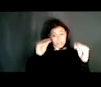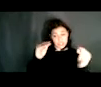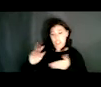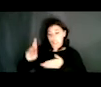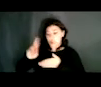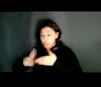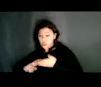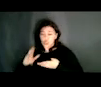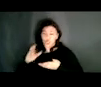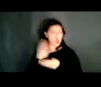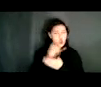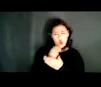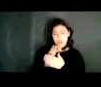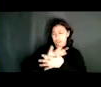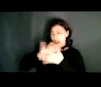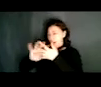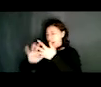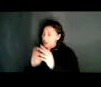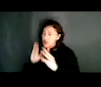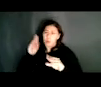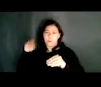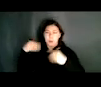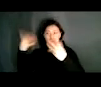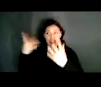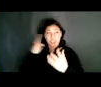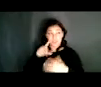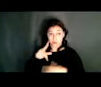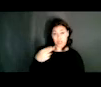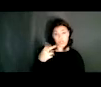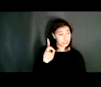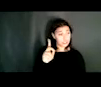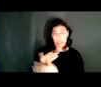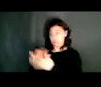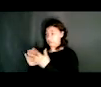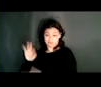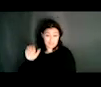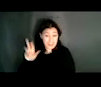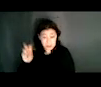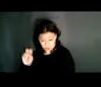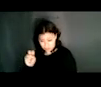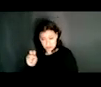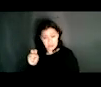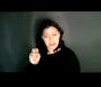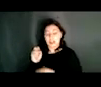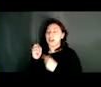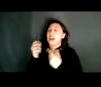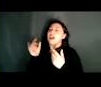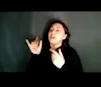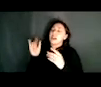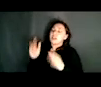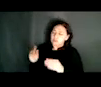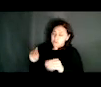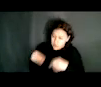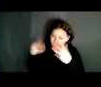from undergraduates all the way to postdoctoral fellows, to address the health needs of all people, but with a